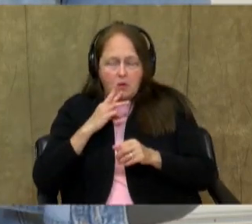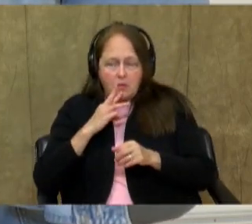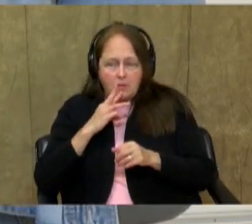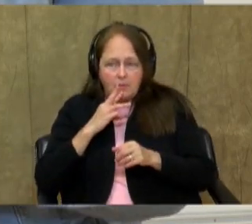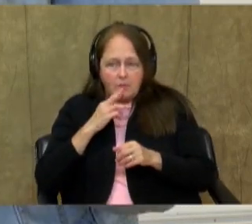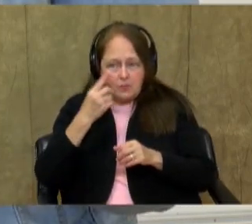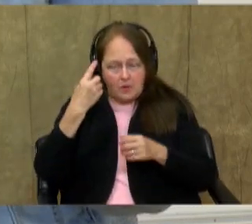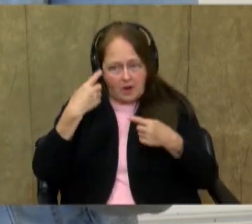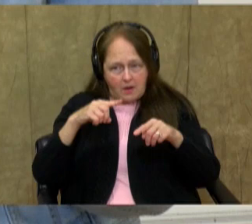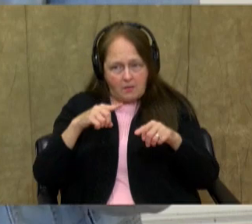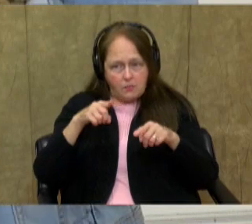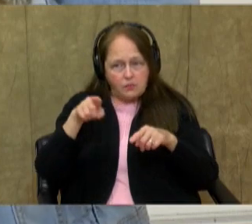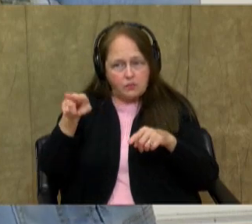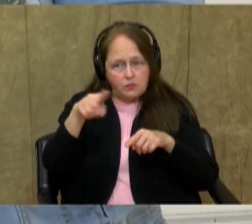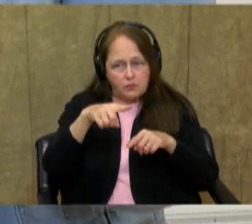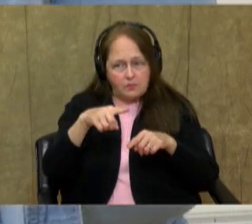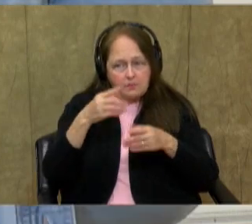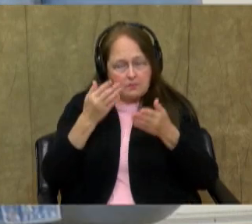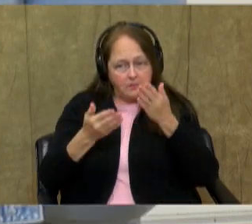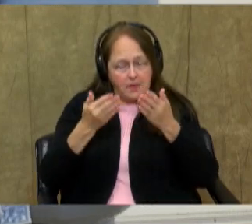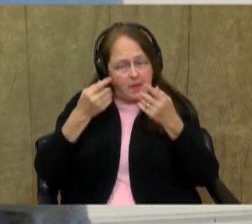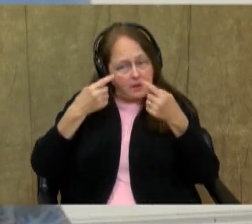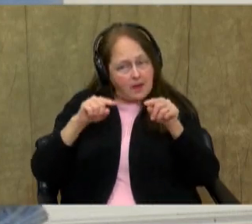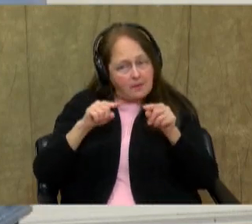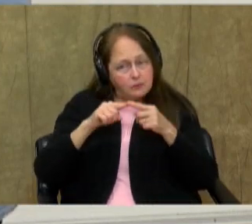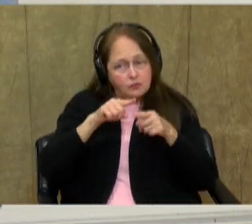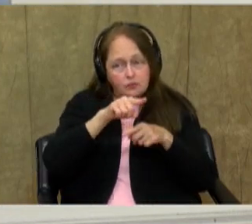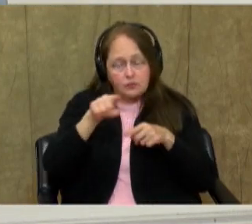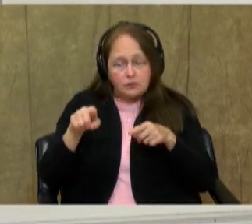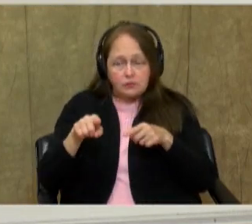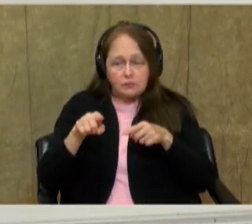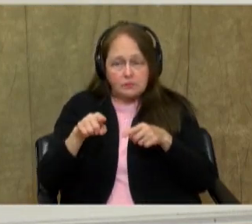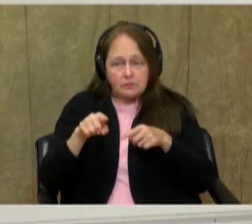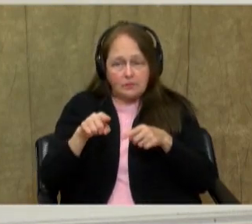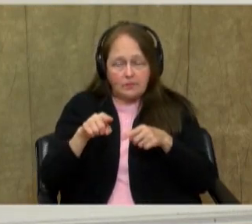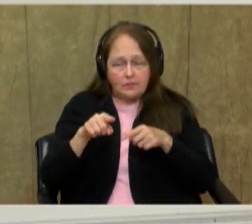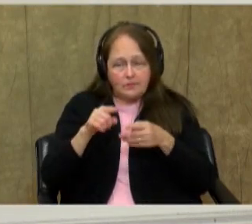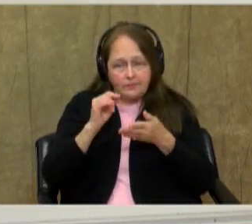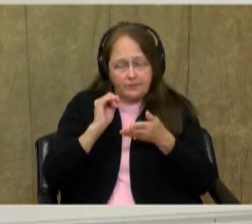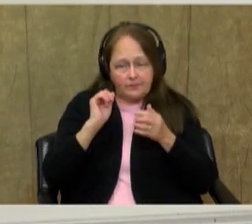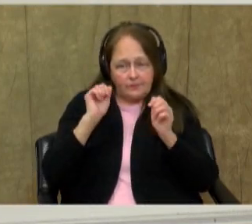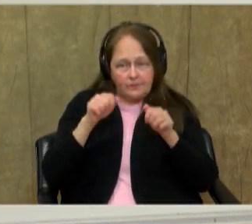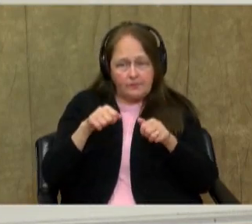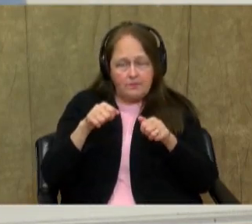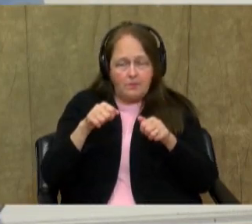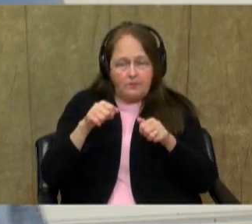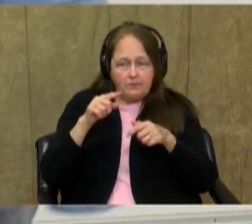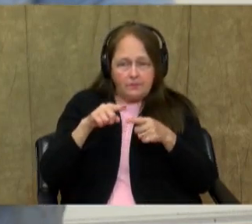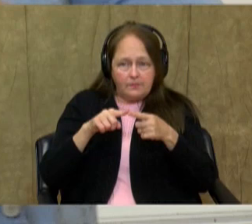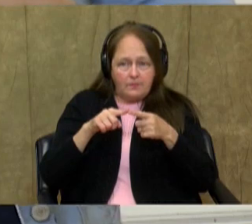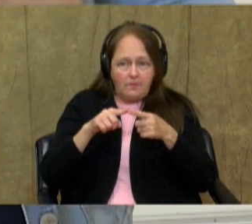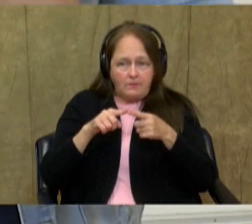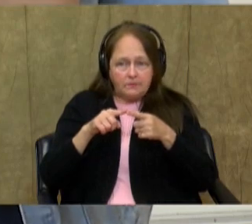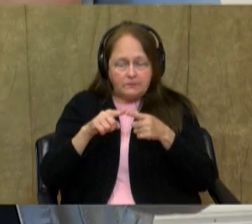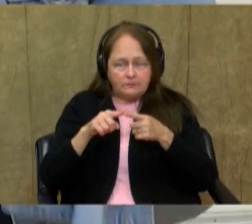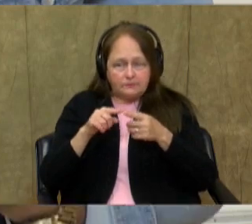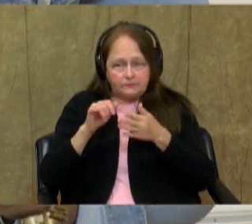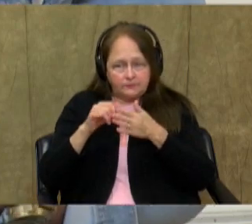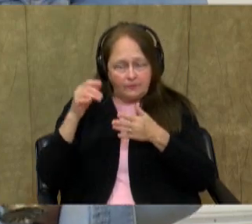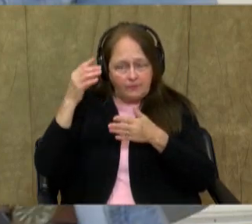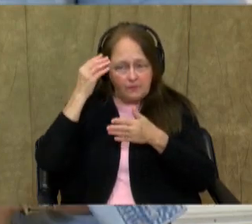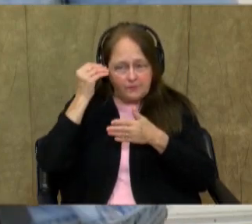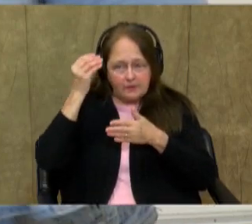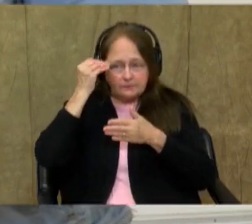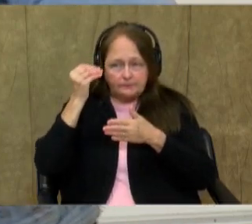That happened to me. Some of you maybe have had the same thing happen. So we could infer, because these are our